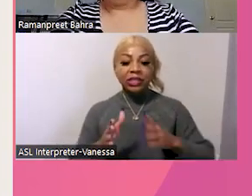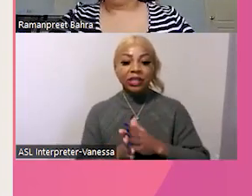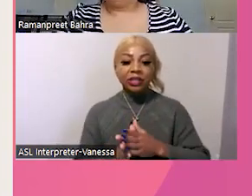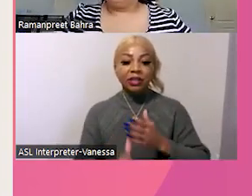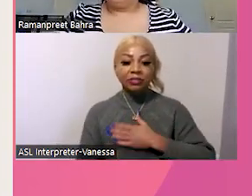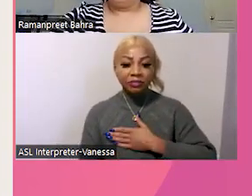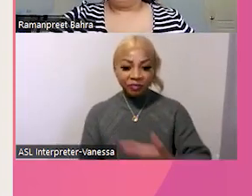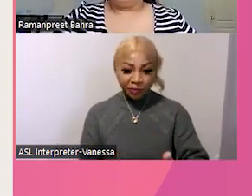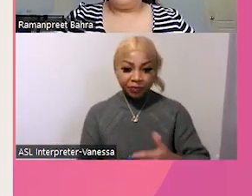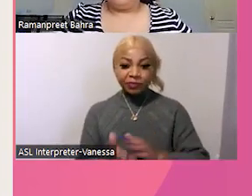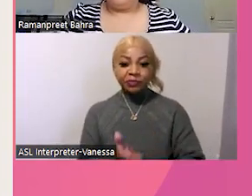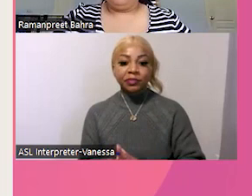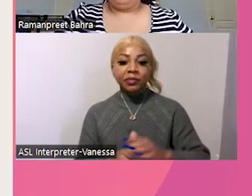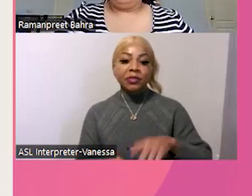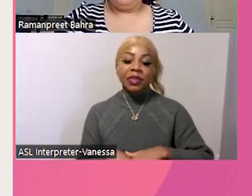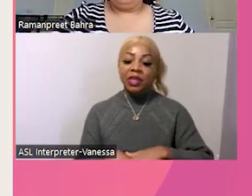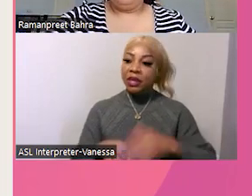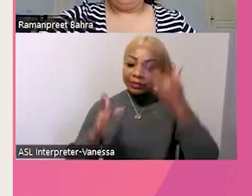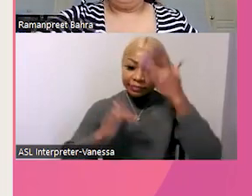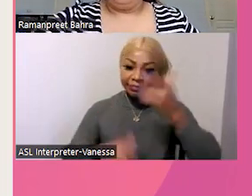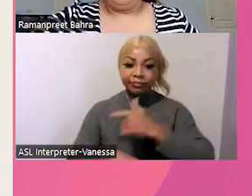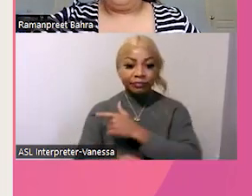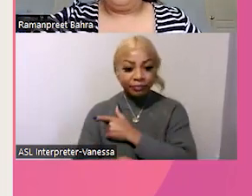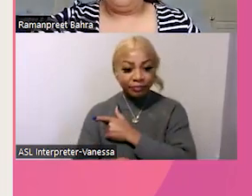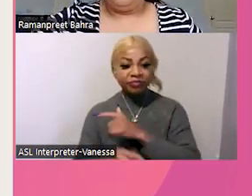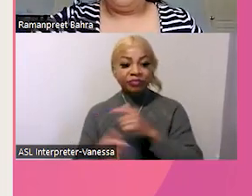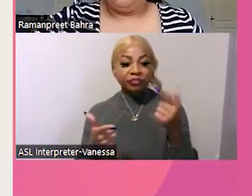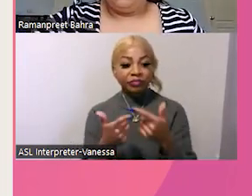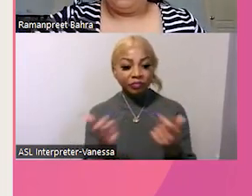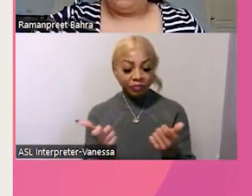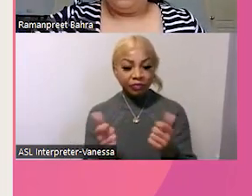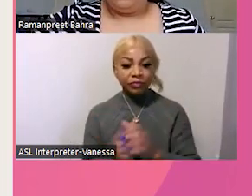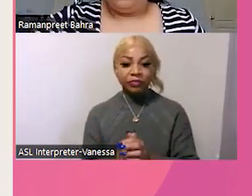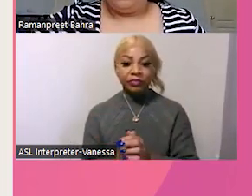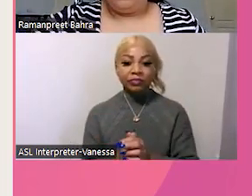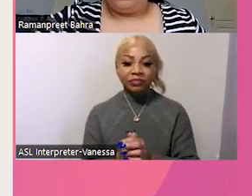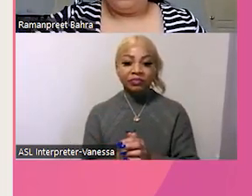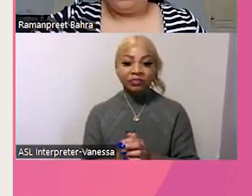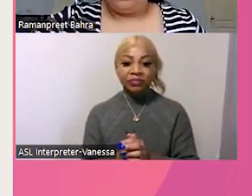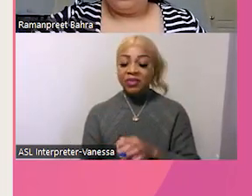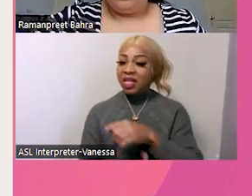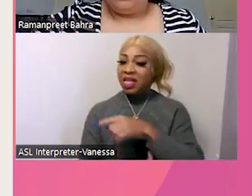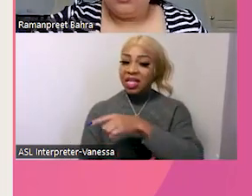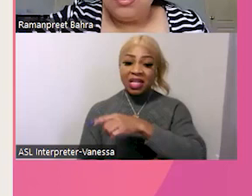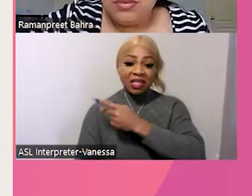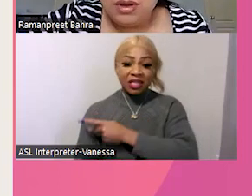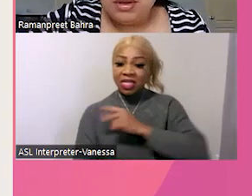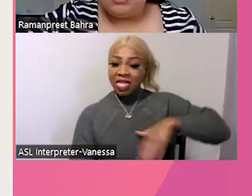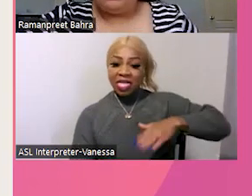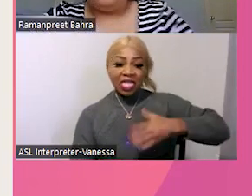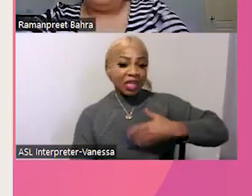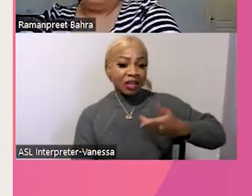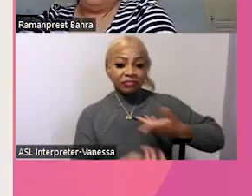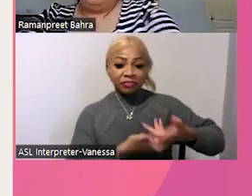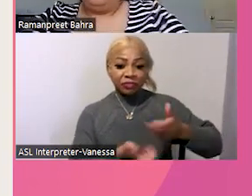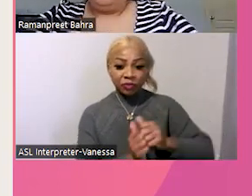pathology, indulgence, laziness, disease. And this occurs before the patient has even spoken to the doctor. because of that hypervisibility,